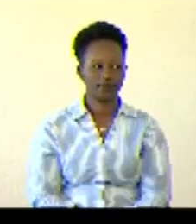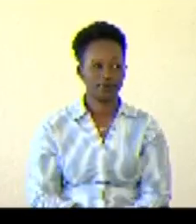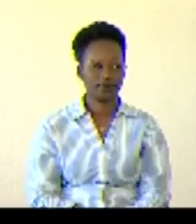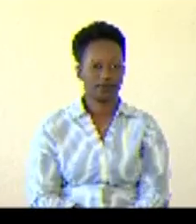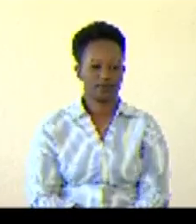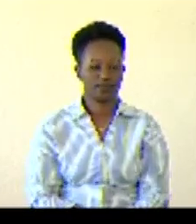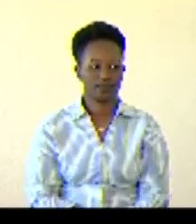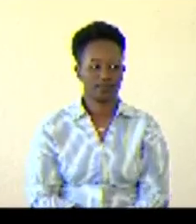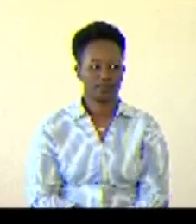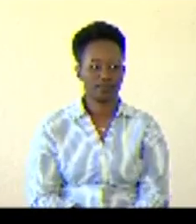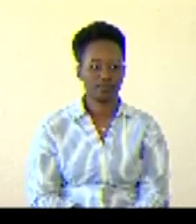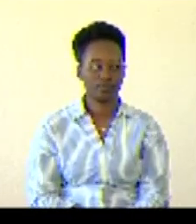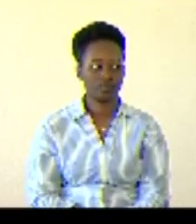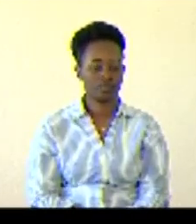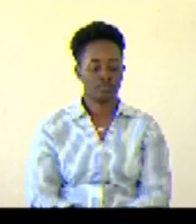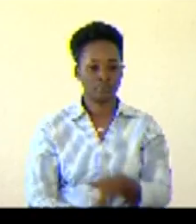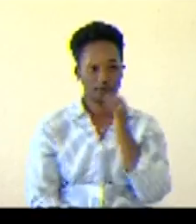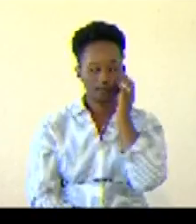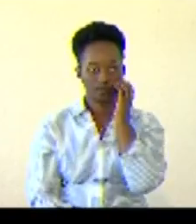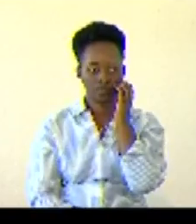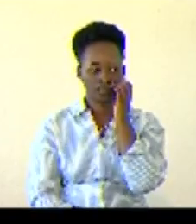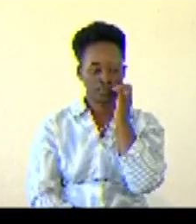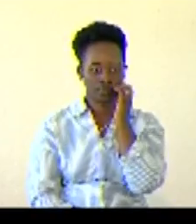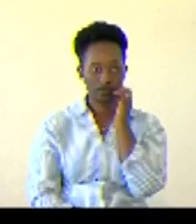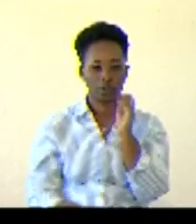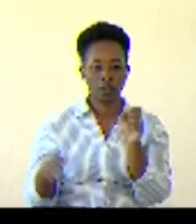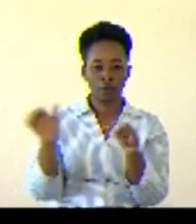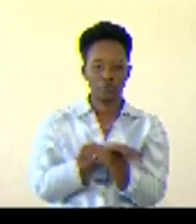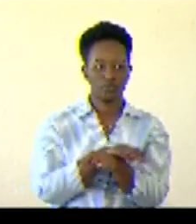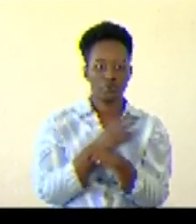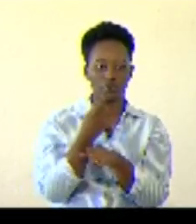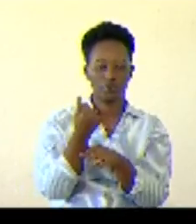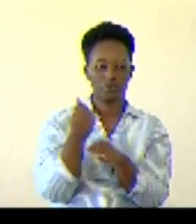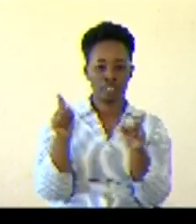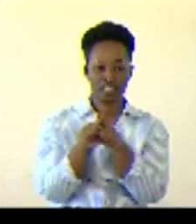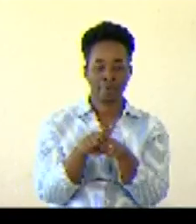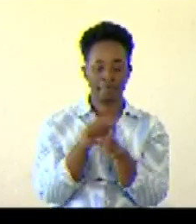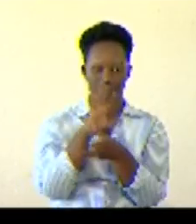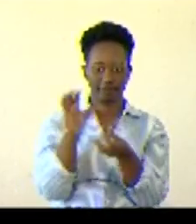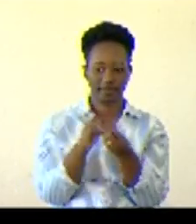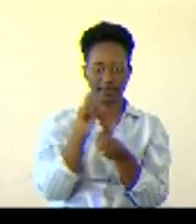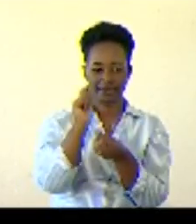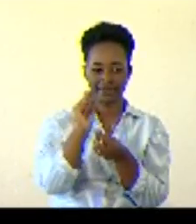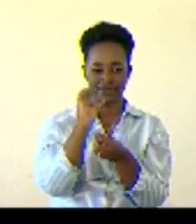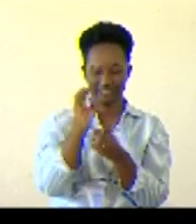cost. The total cost incurred, that is, we can say the TC, they are saying it is